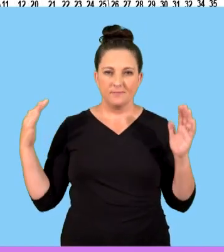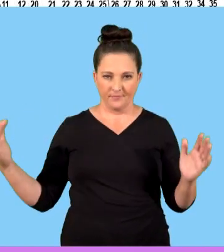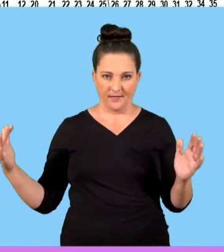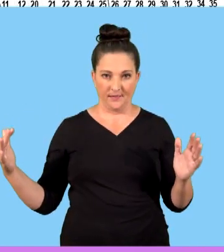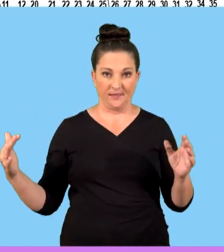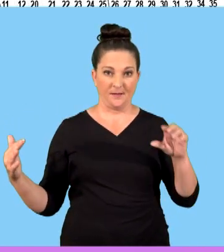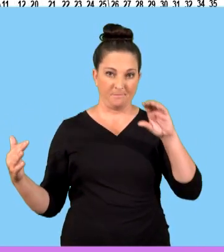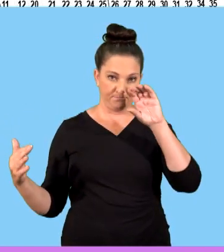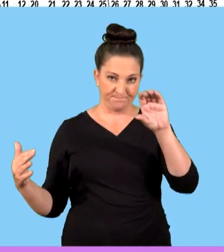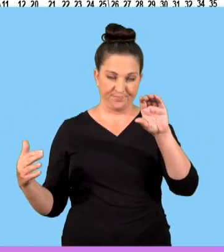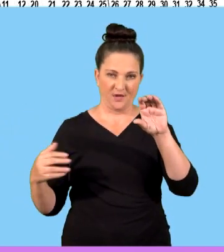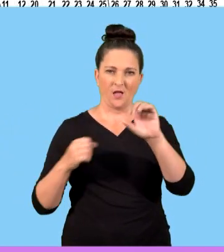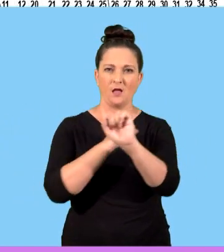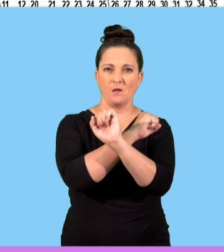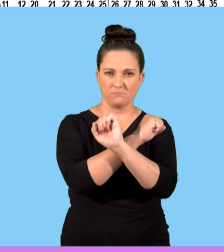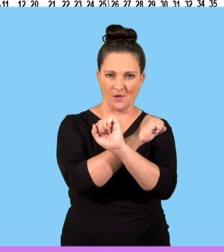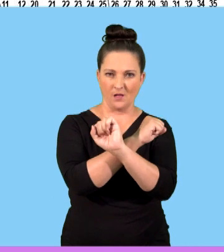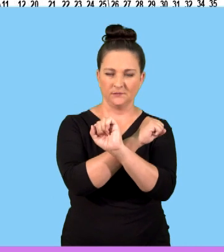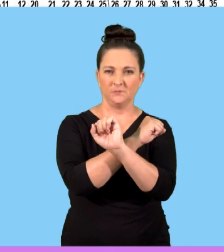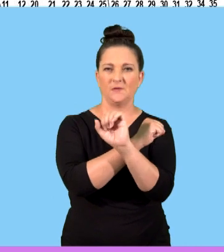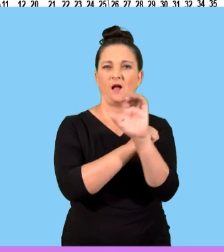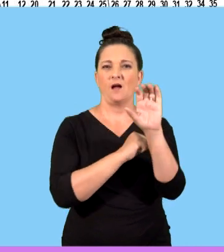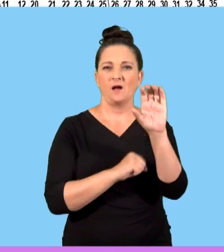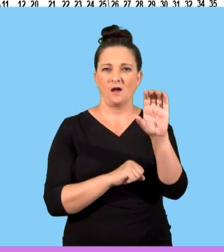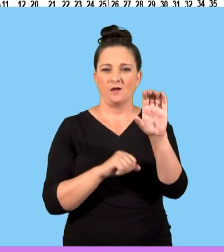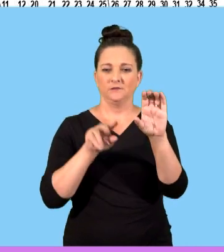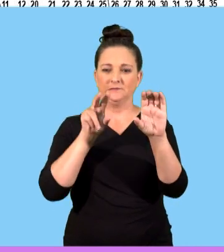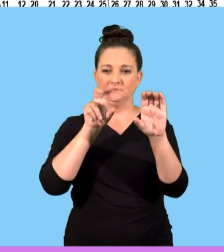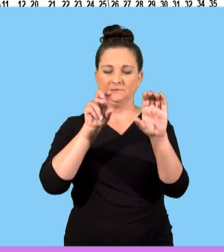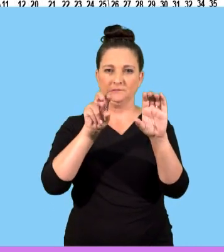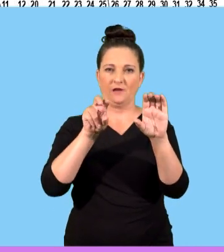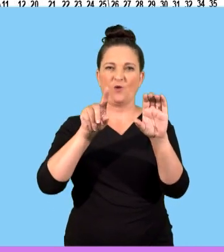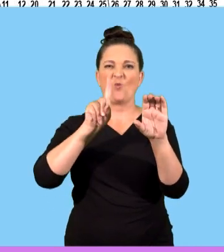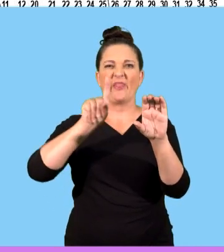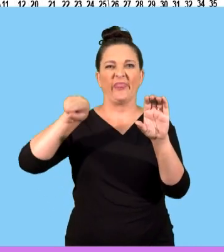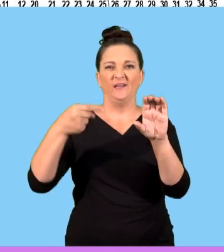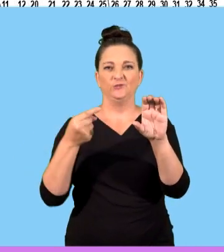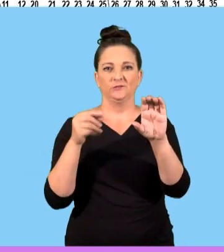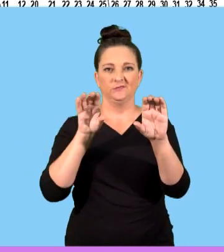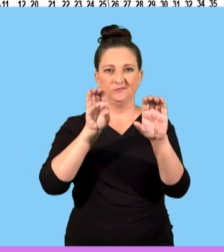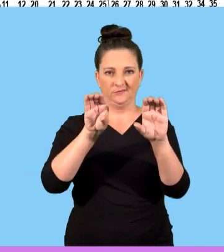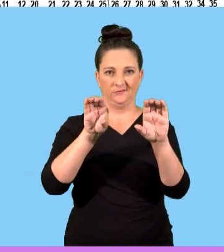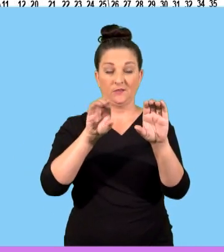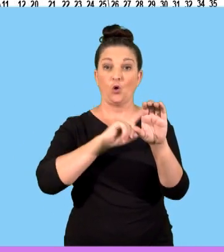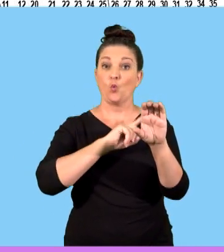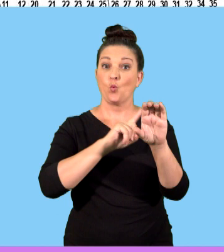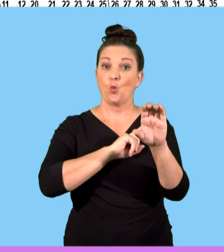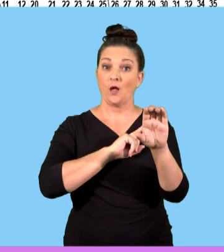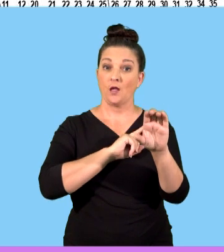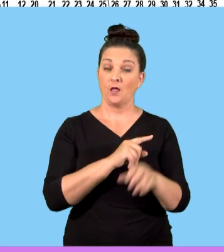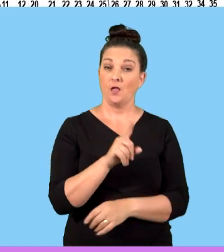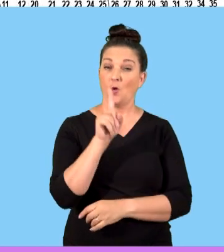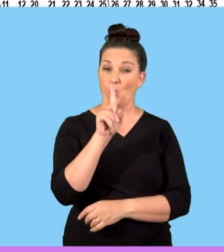my actual length, I multiplied by the scale factor basically, or the conversion factor here of 1,000. Why?